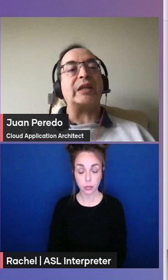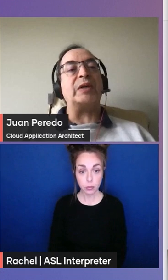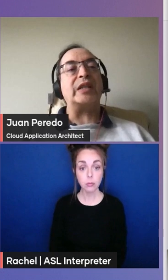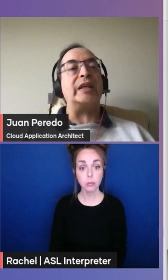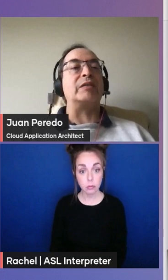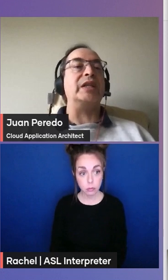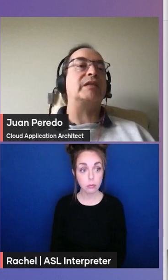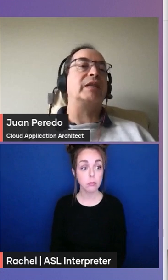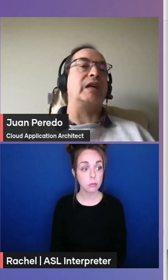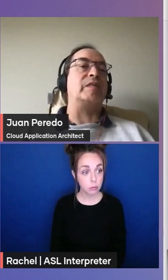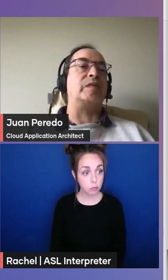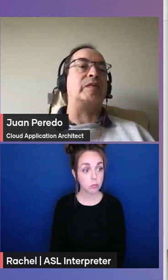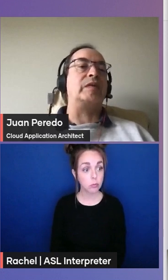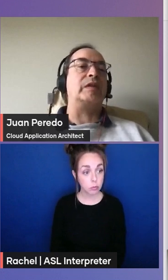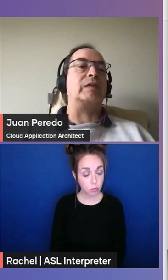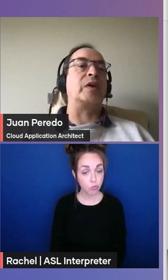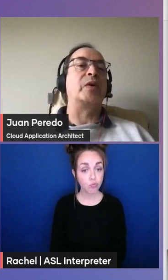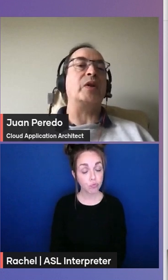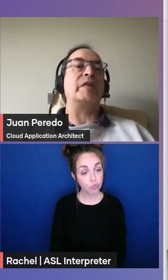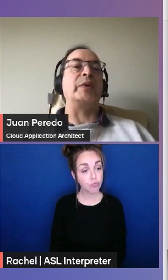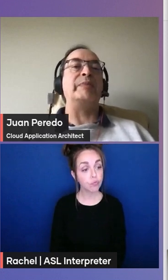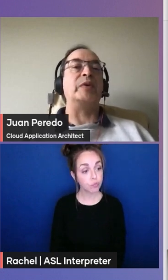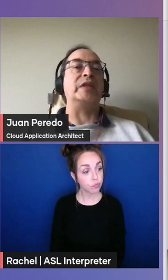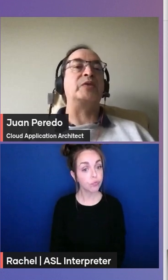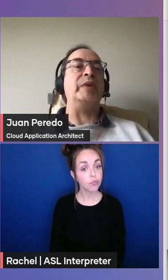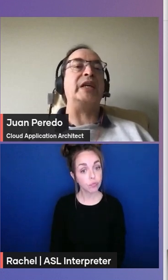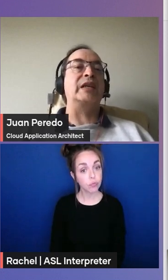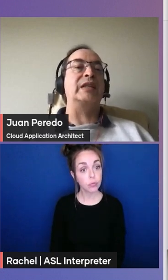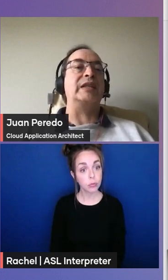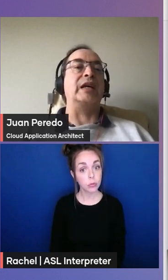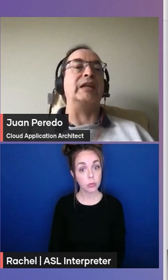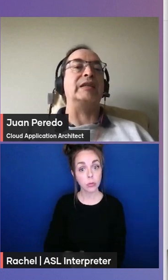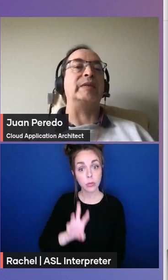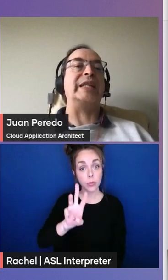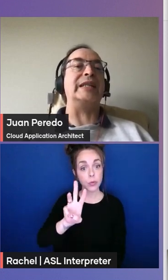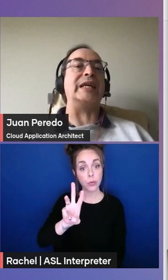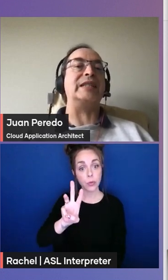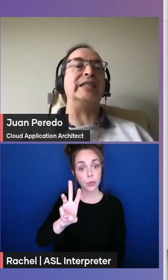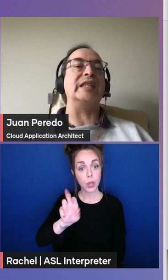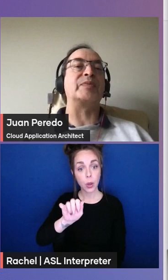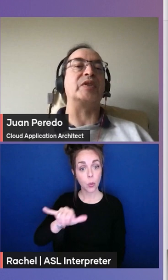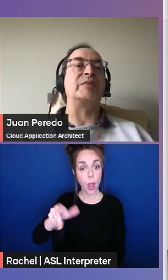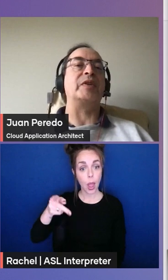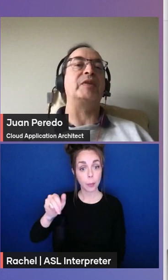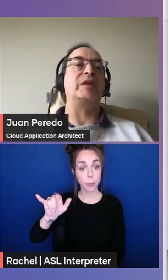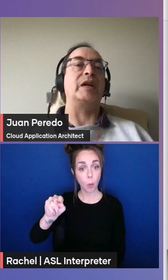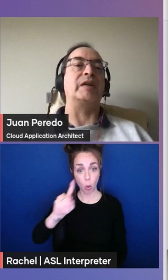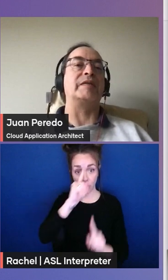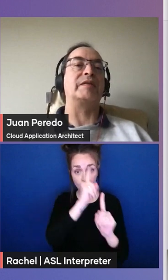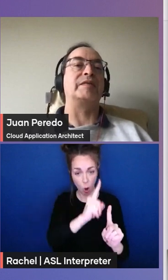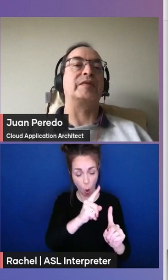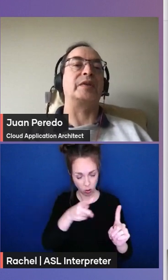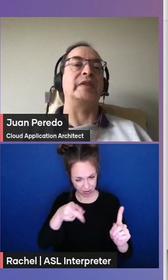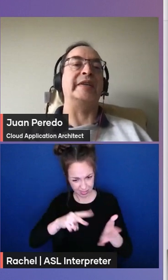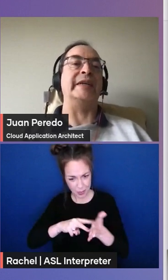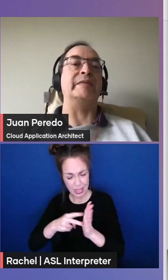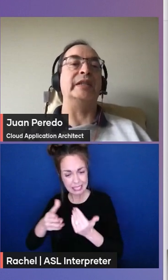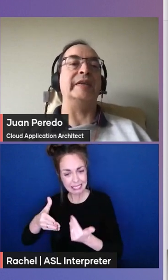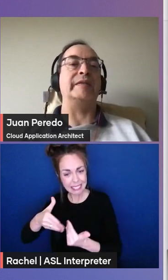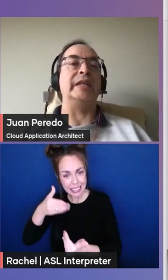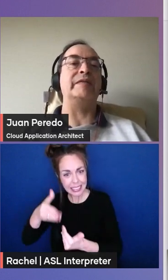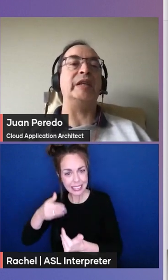So as I was saying, right, the goal of Waypoint is to make it as easy as possible for